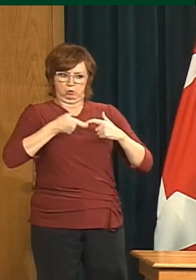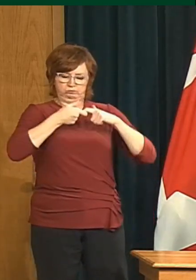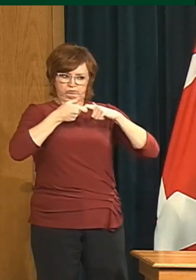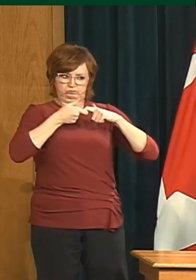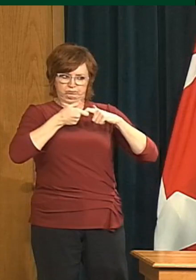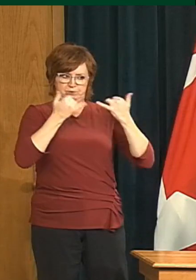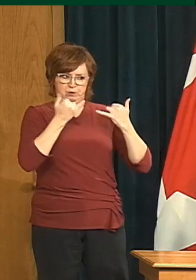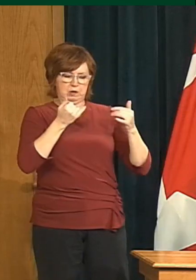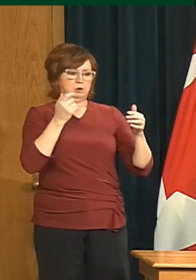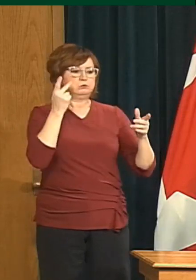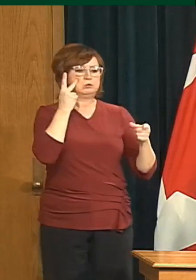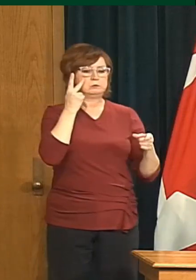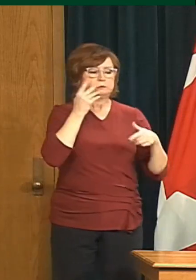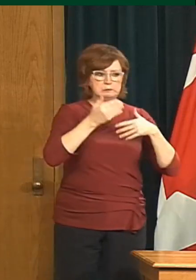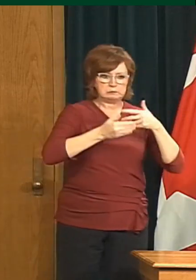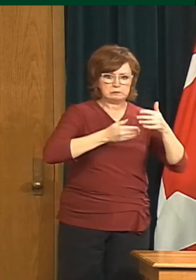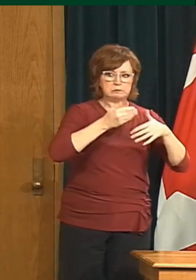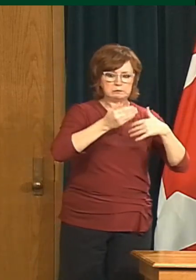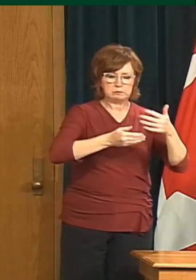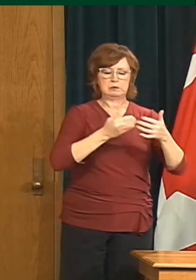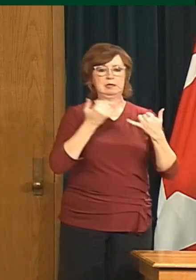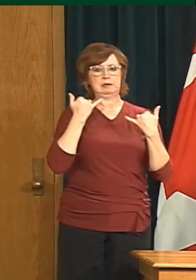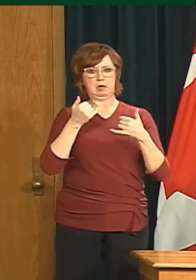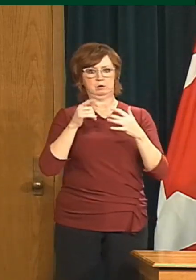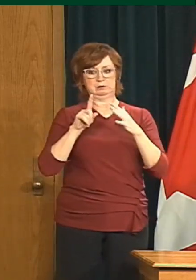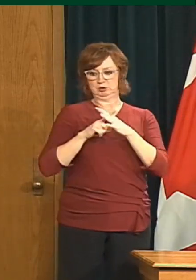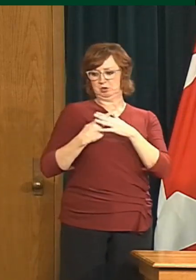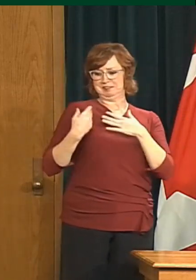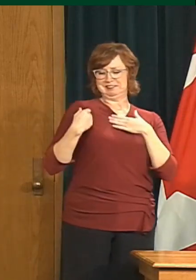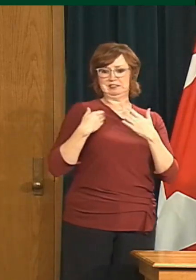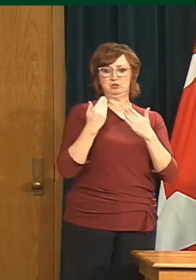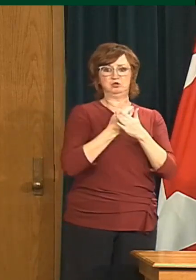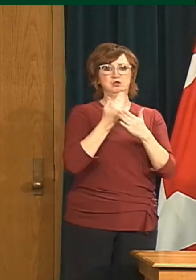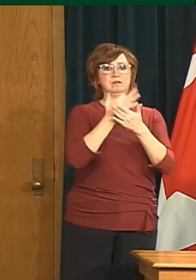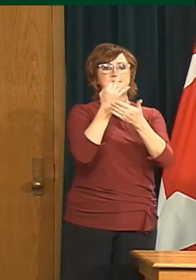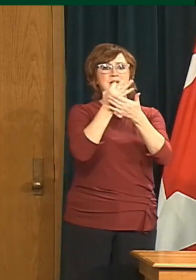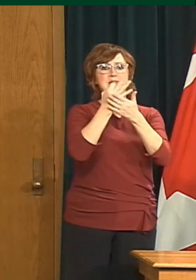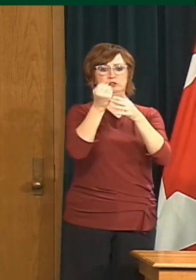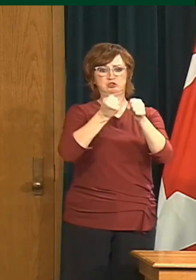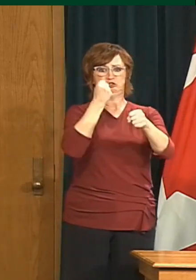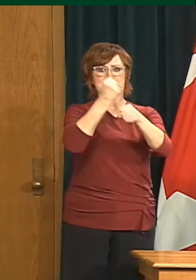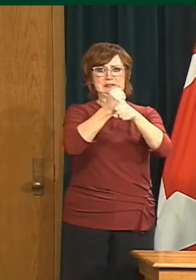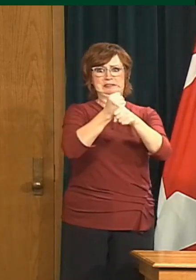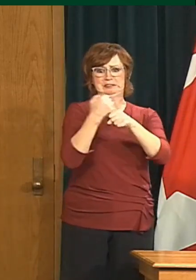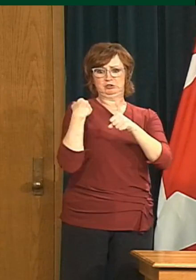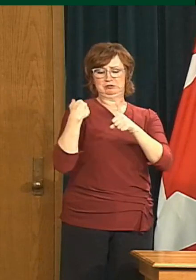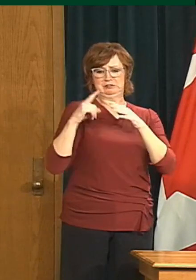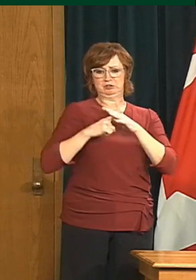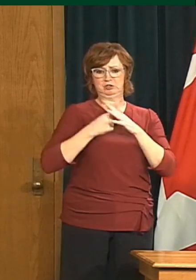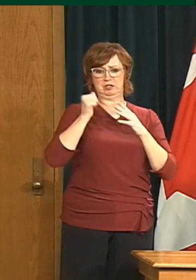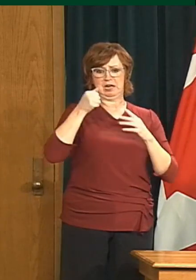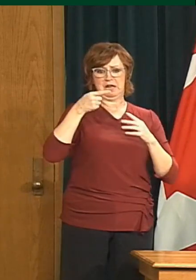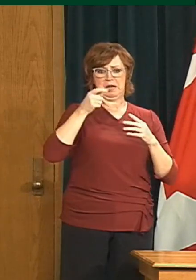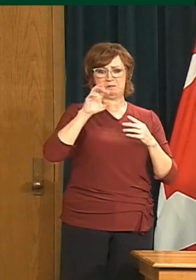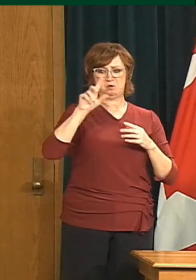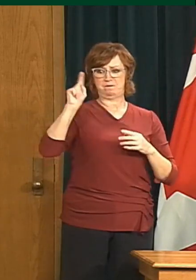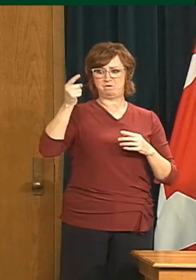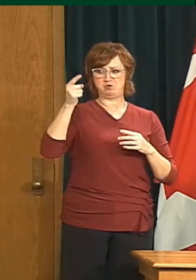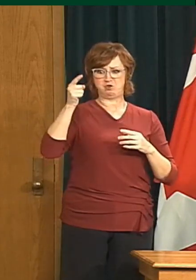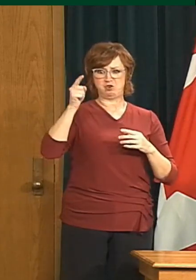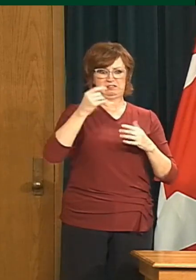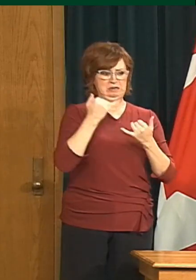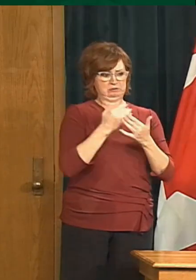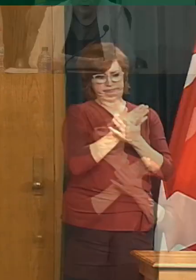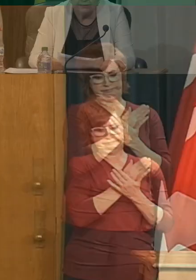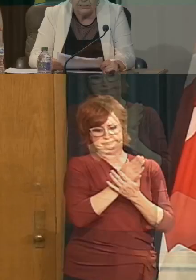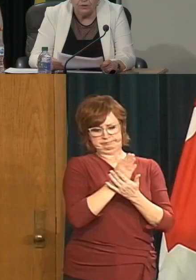fiscal year. It is unknown at this time how long restrictions will remain in place in Saskatchewan, Canada, and